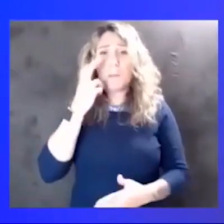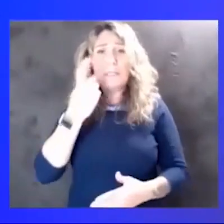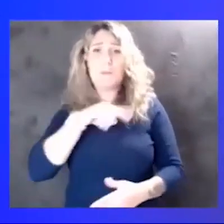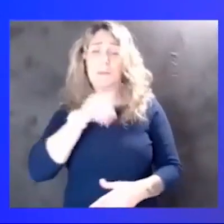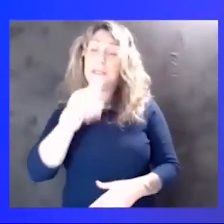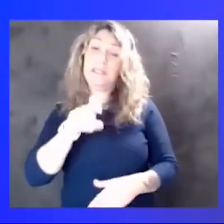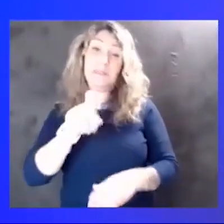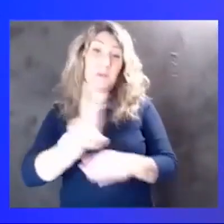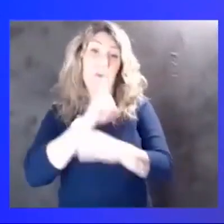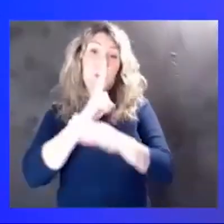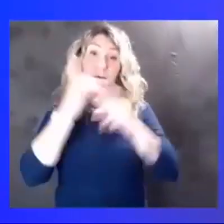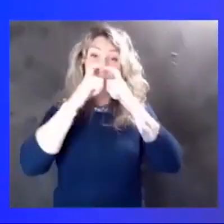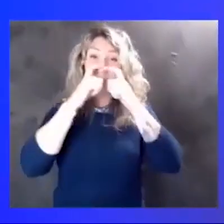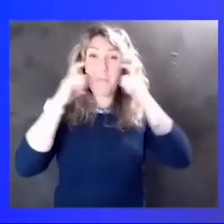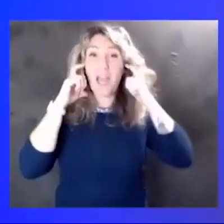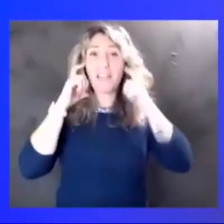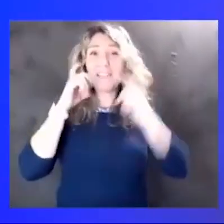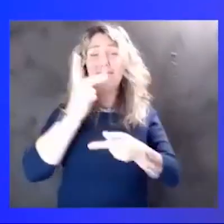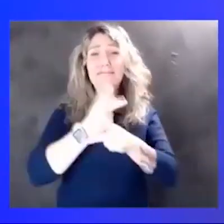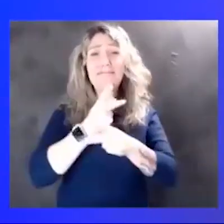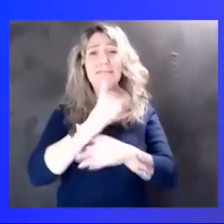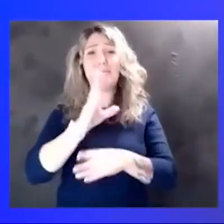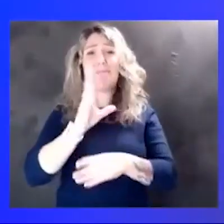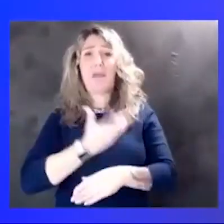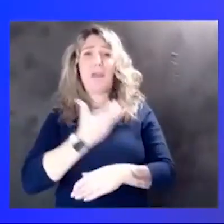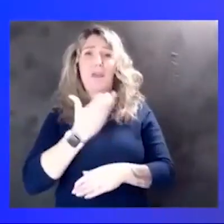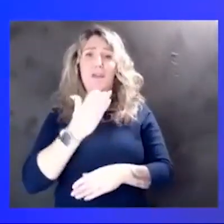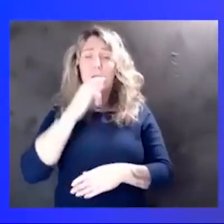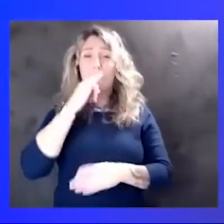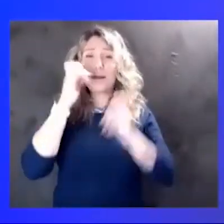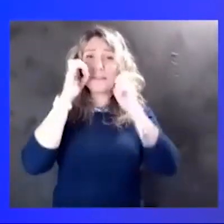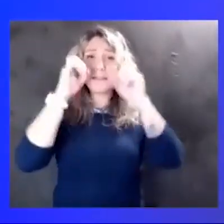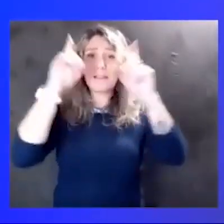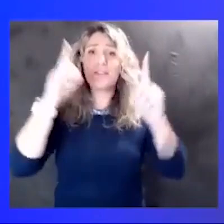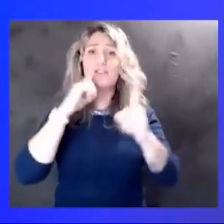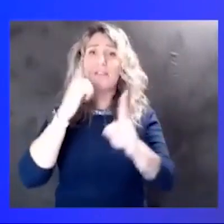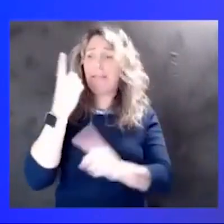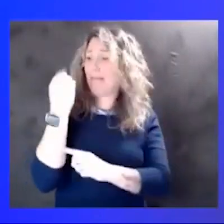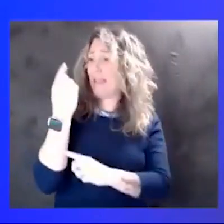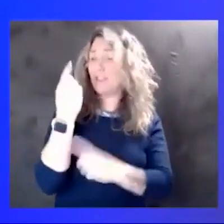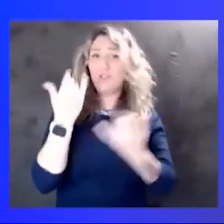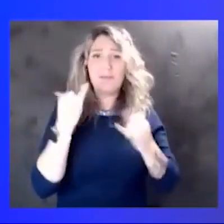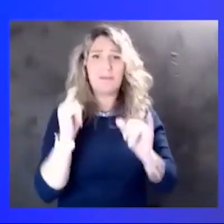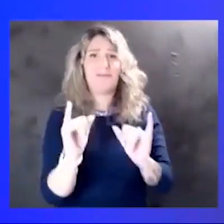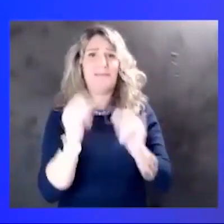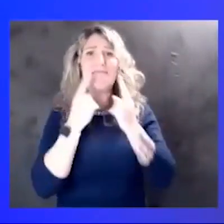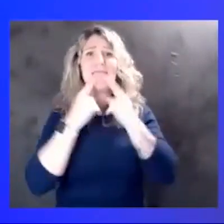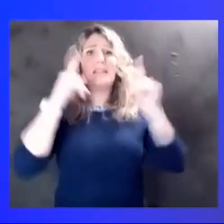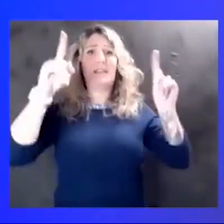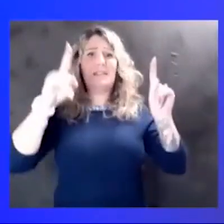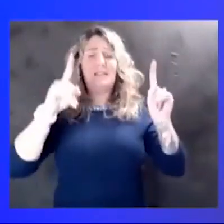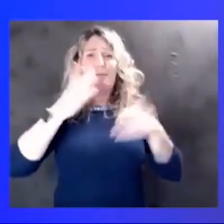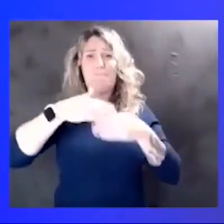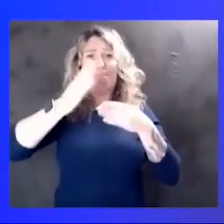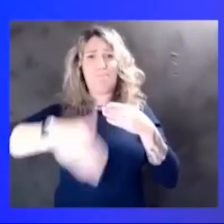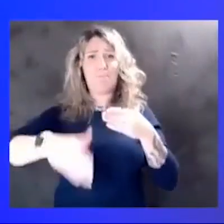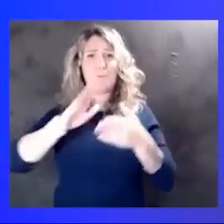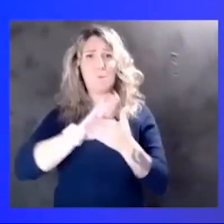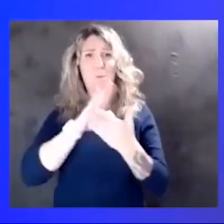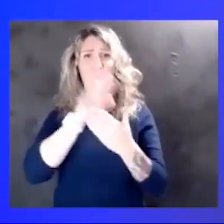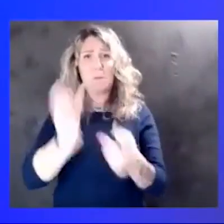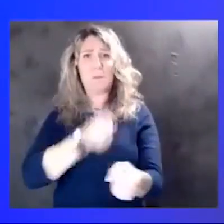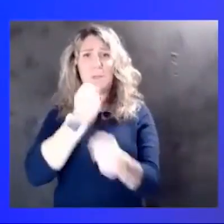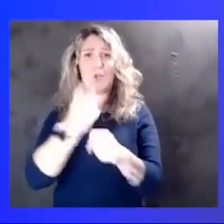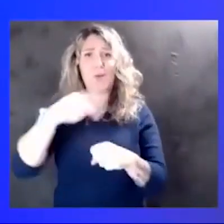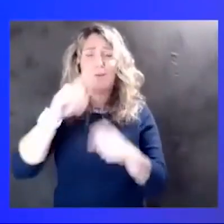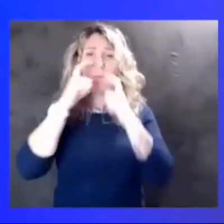to get our kids educated. We saw last year that people still successfully ended their school year because they masked and followed good